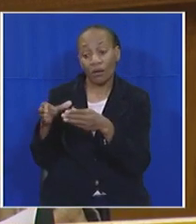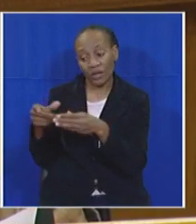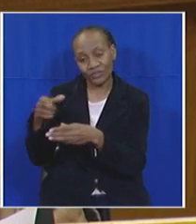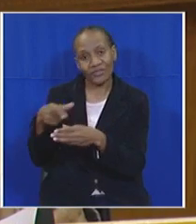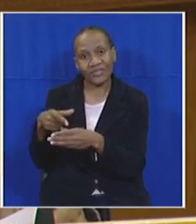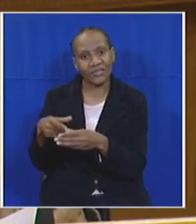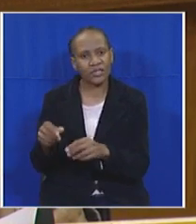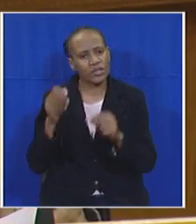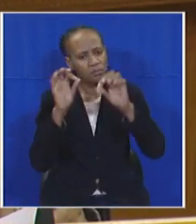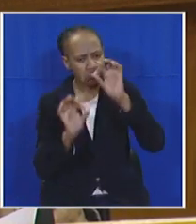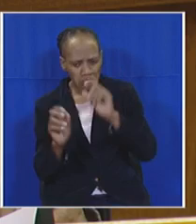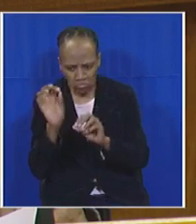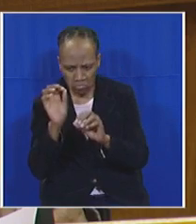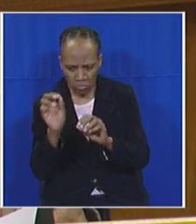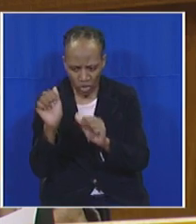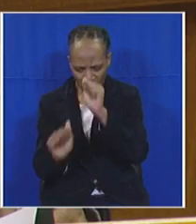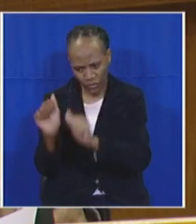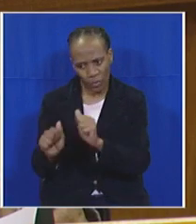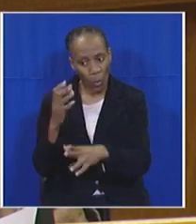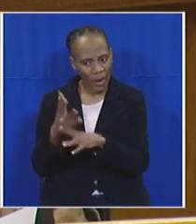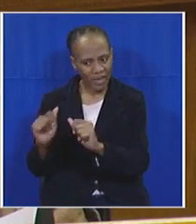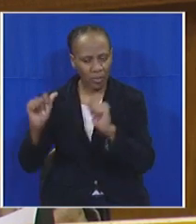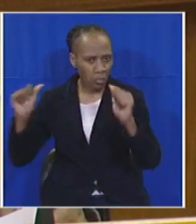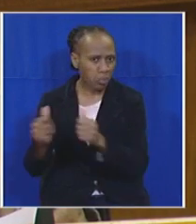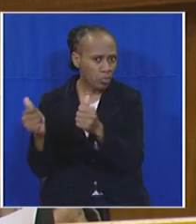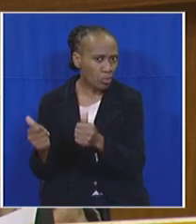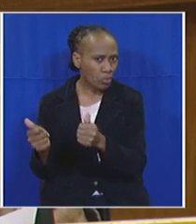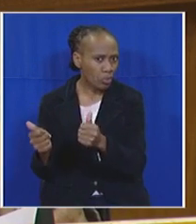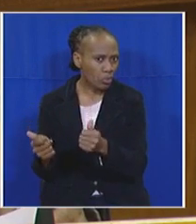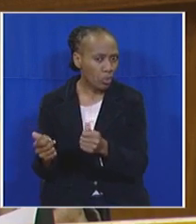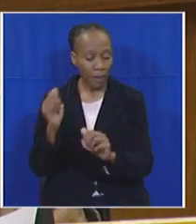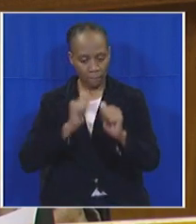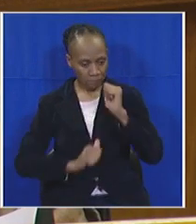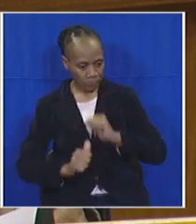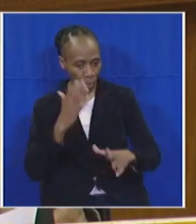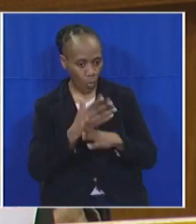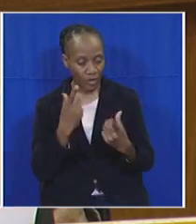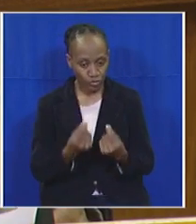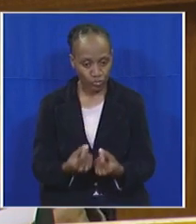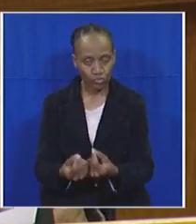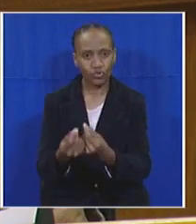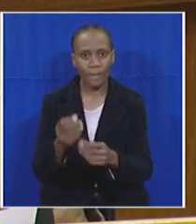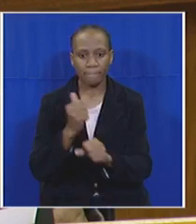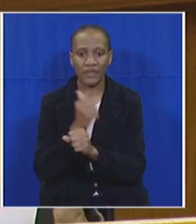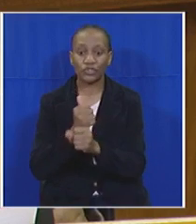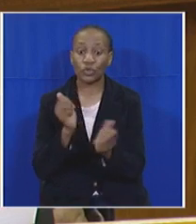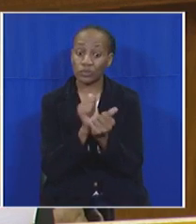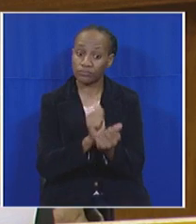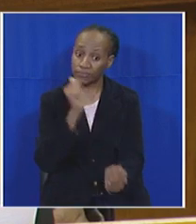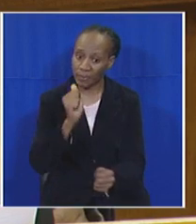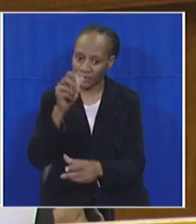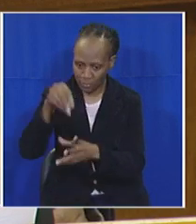determine whether they operate at the level they were expected when established to perform and to enhance participatory democracy.